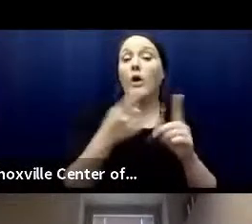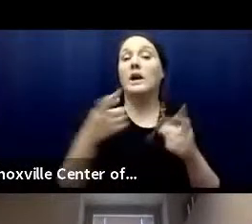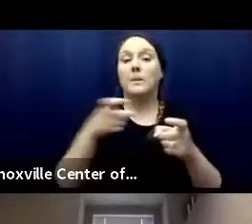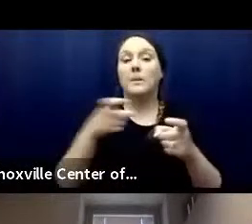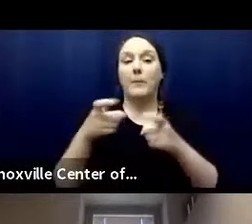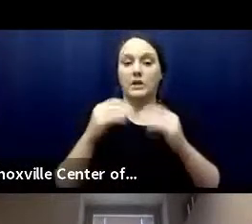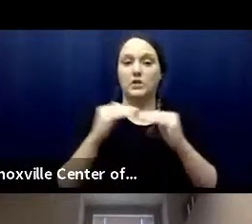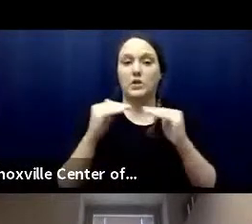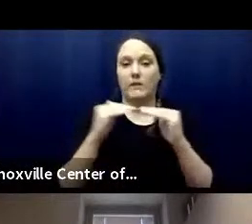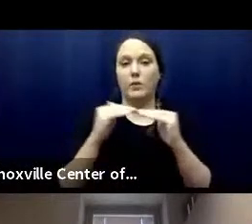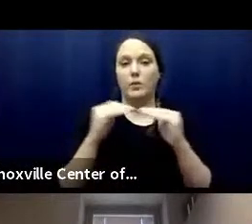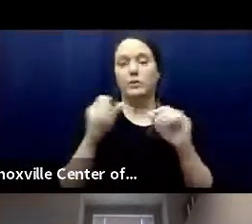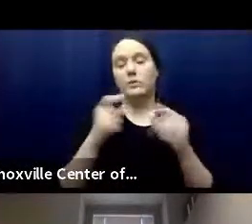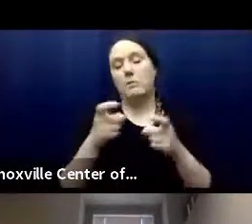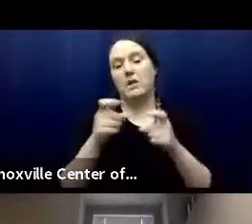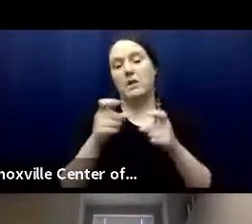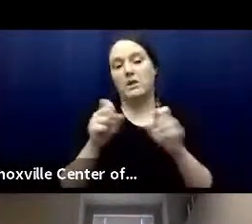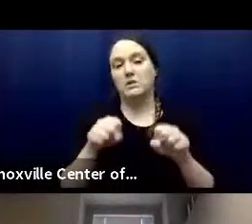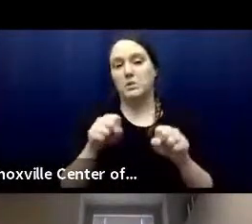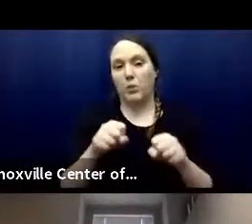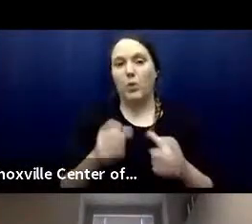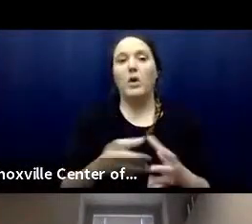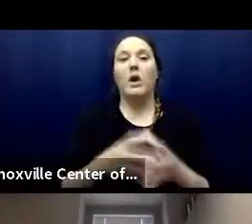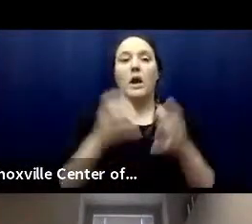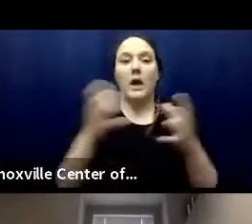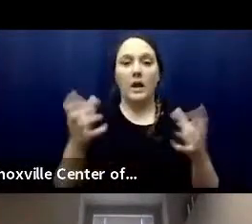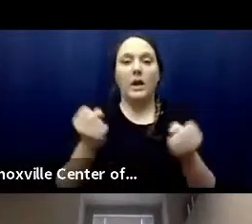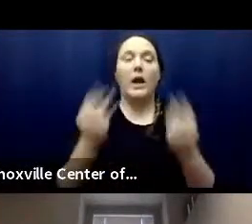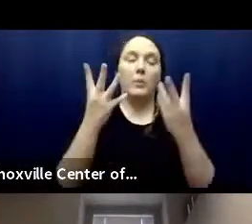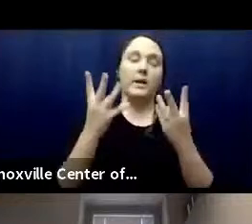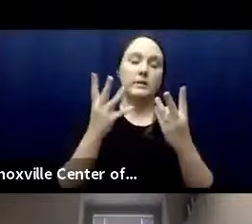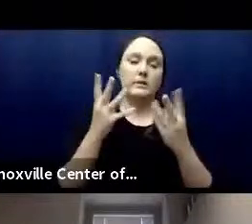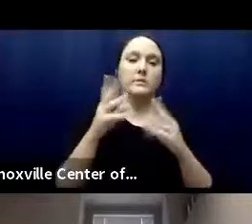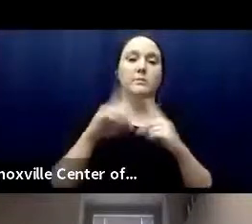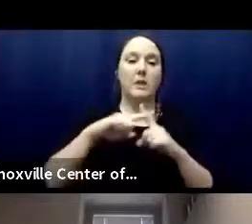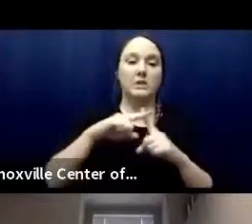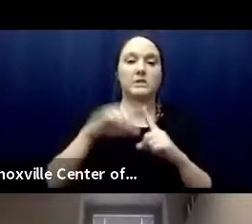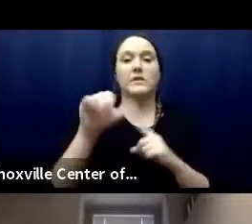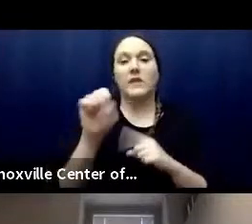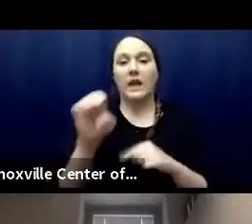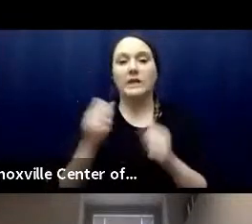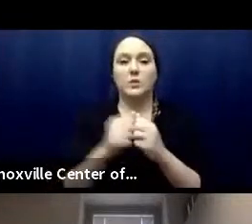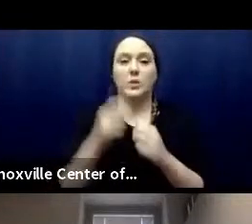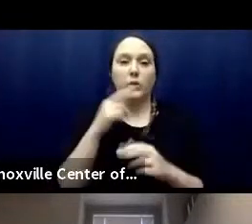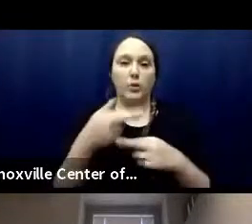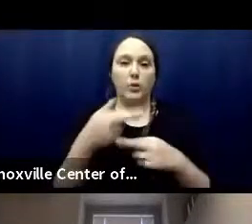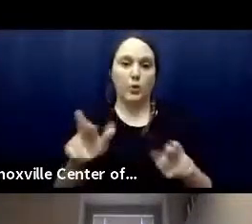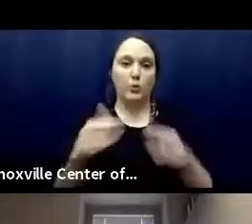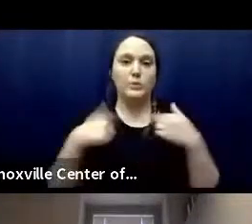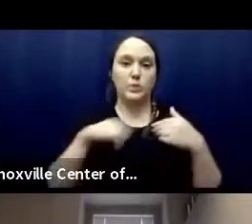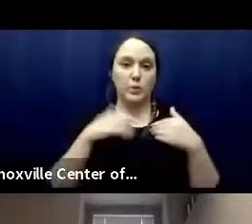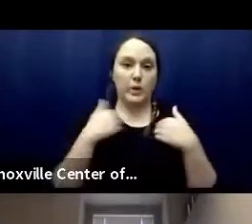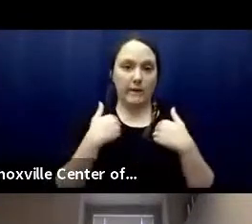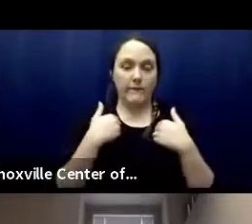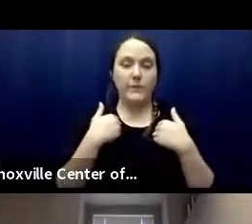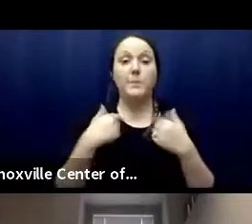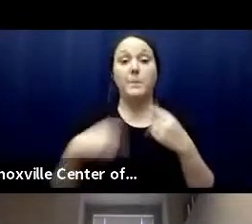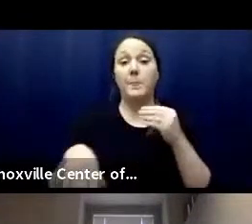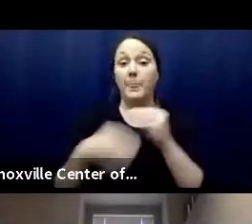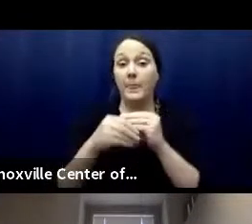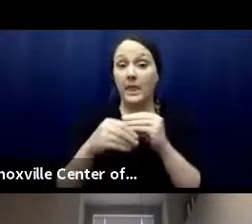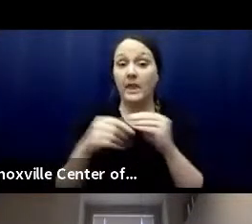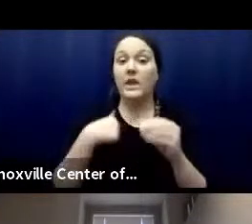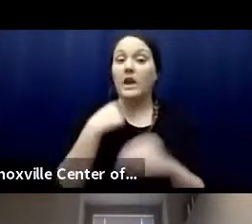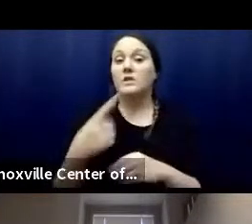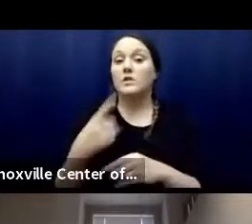can manage the number of positive cases with the rooms that we have. Additionally, I told the campus